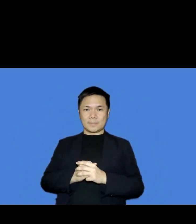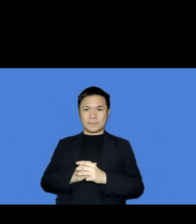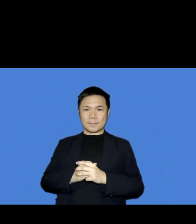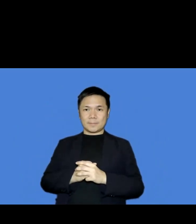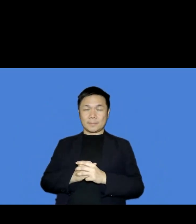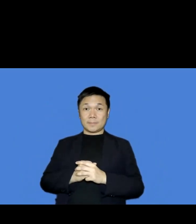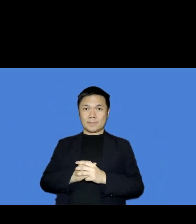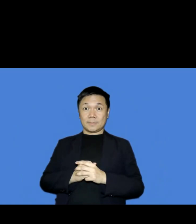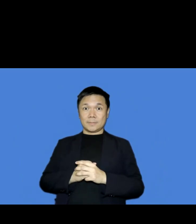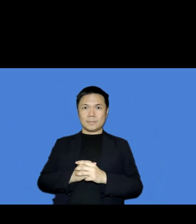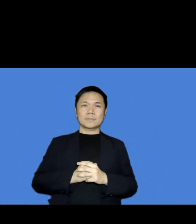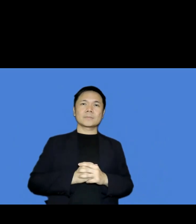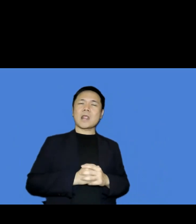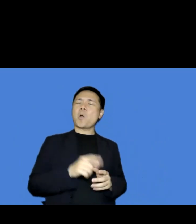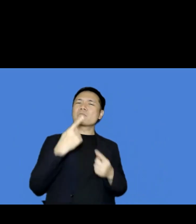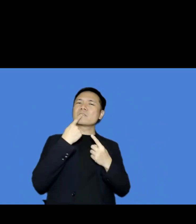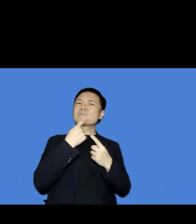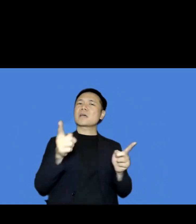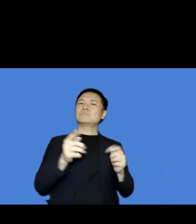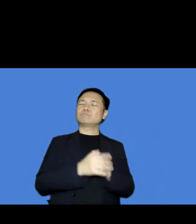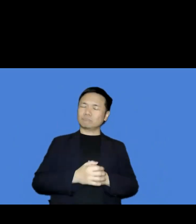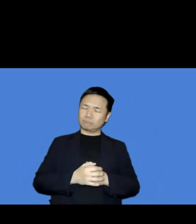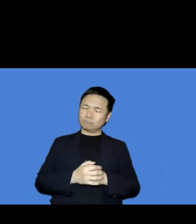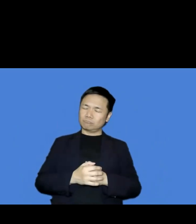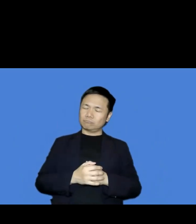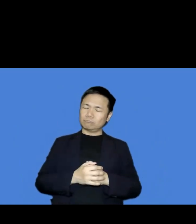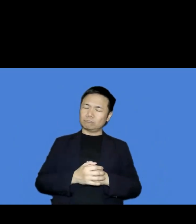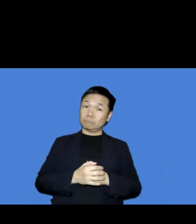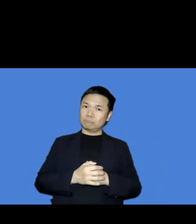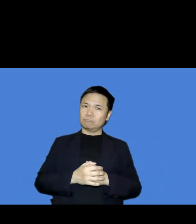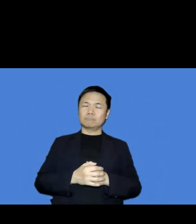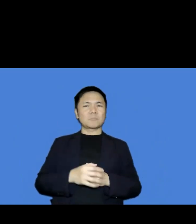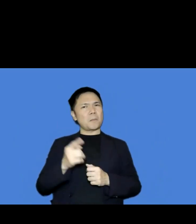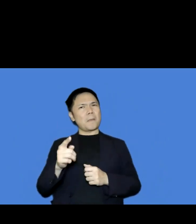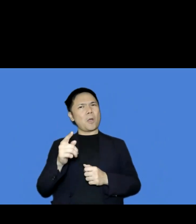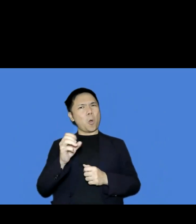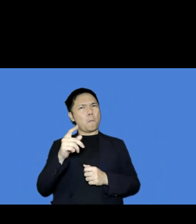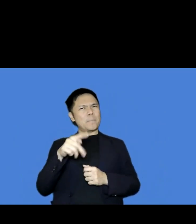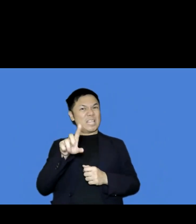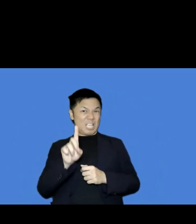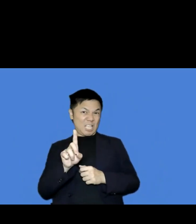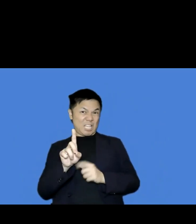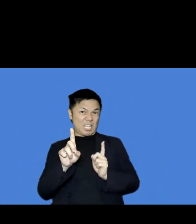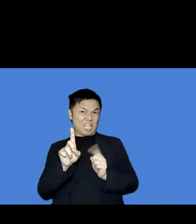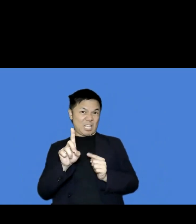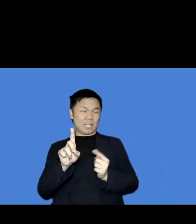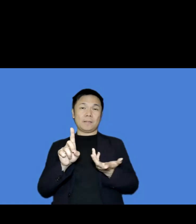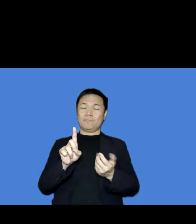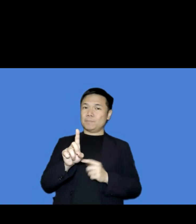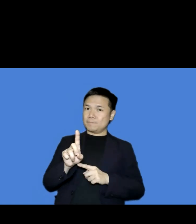So I would reiterate that the role of organizations of persons with disabilities in